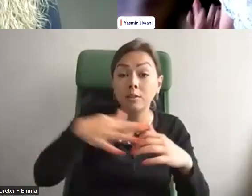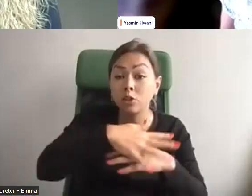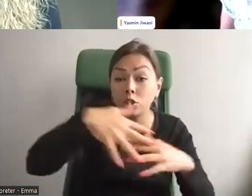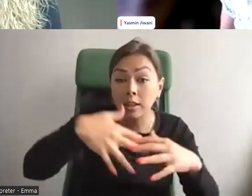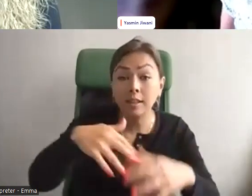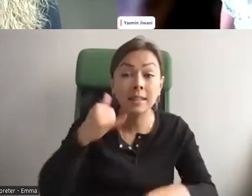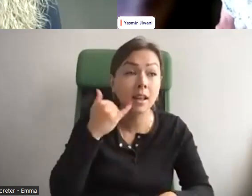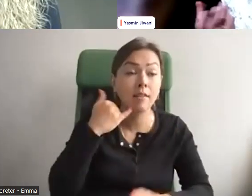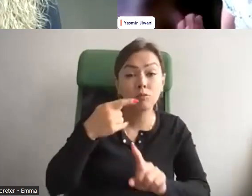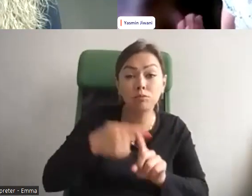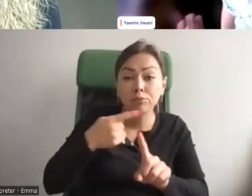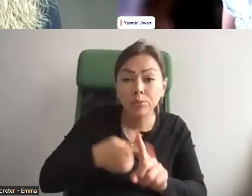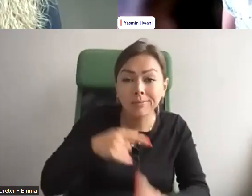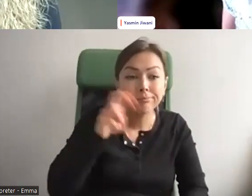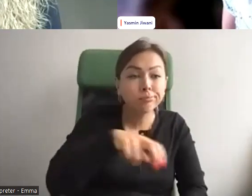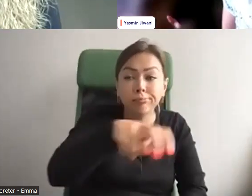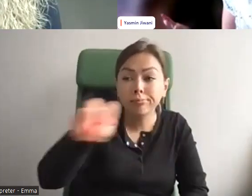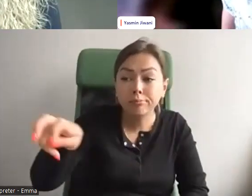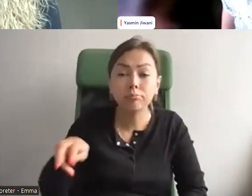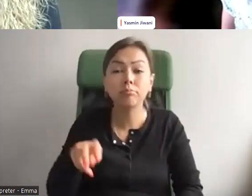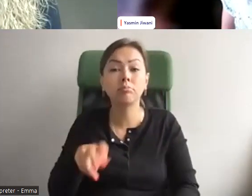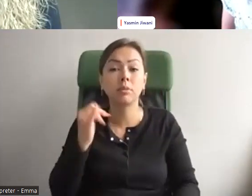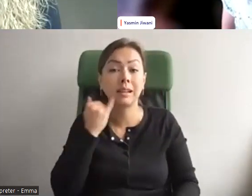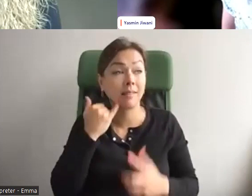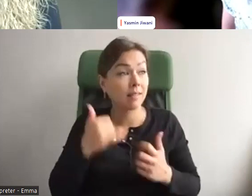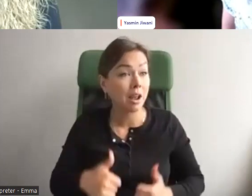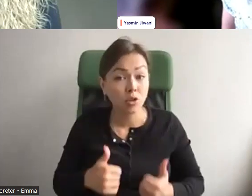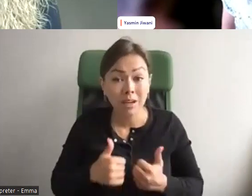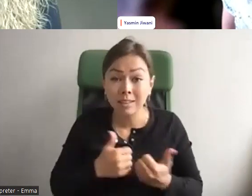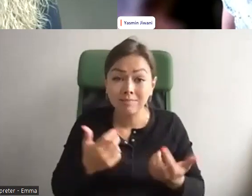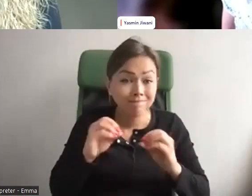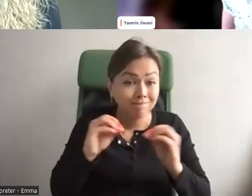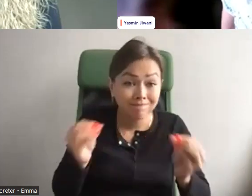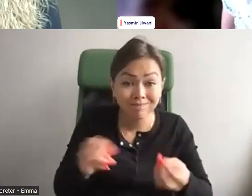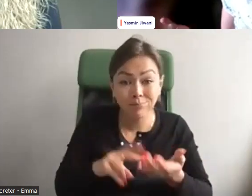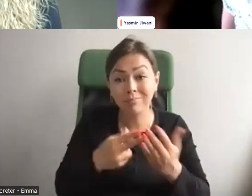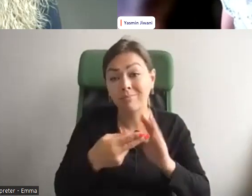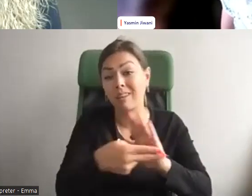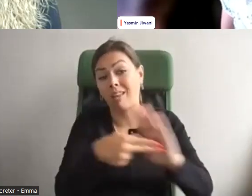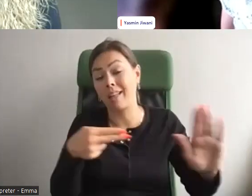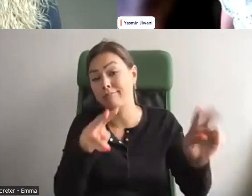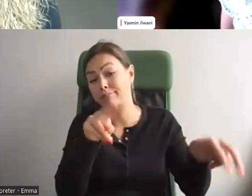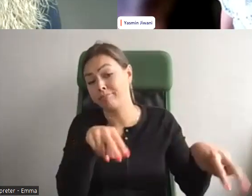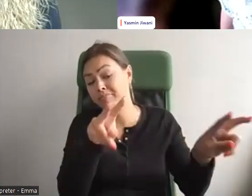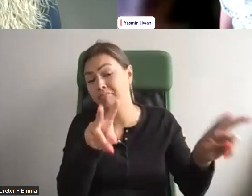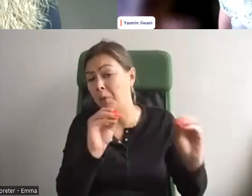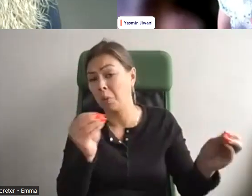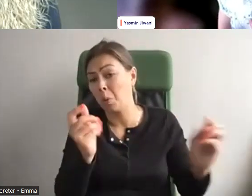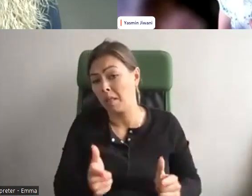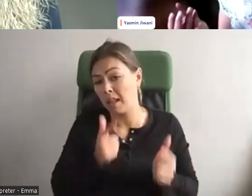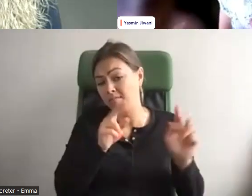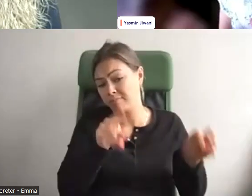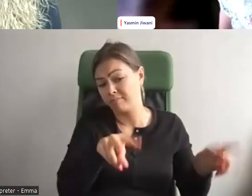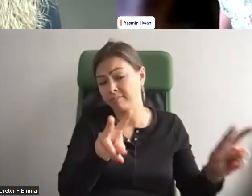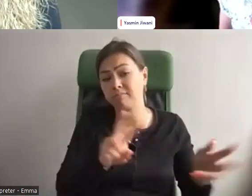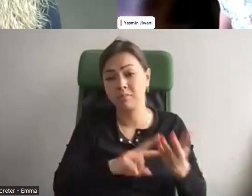you have no address. So if you have no address, you don't really have a life. That's considered grievable.